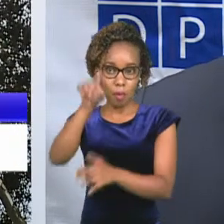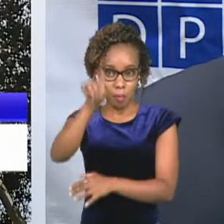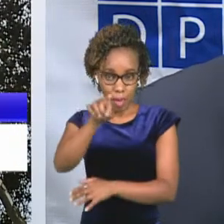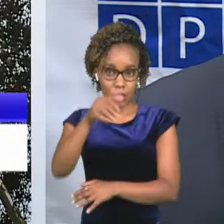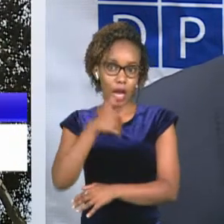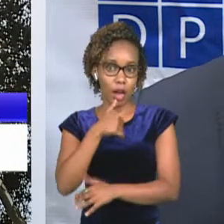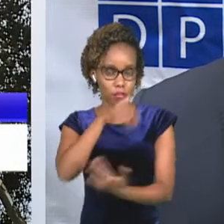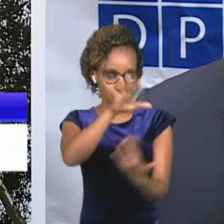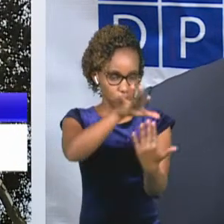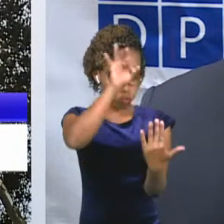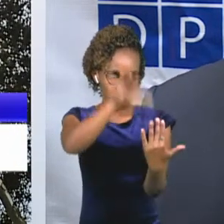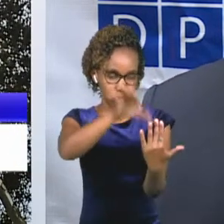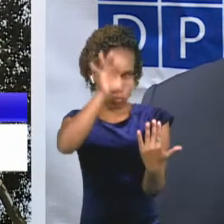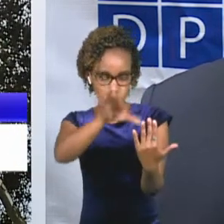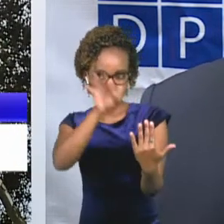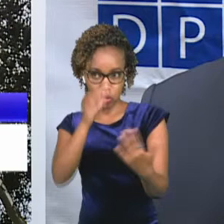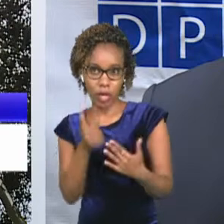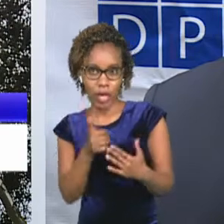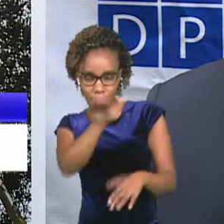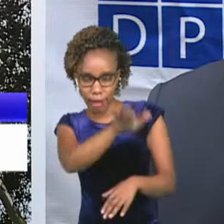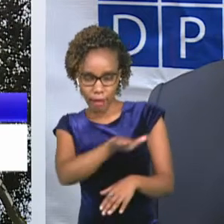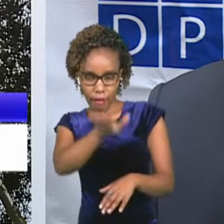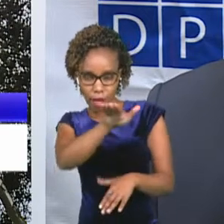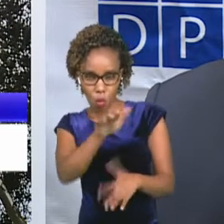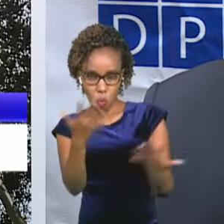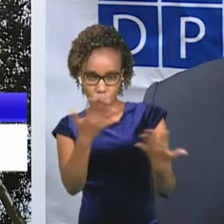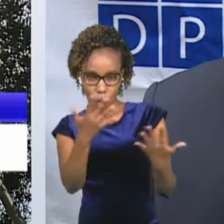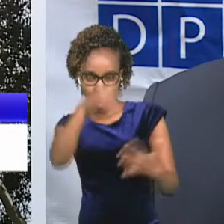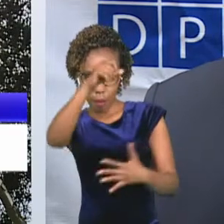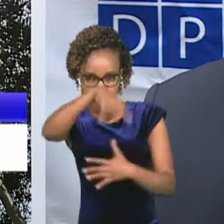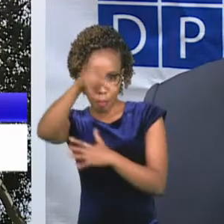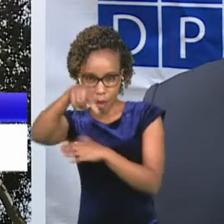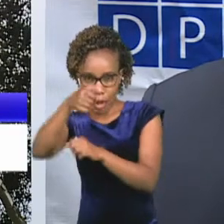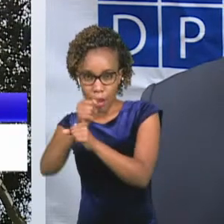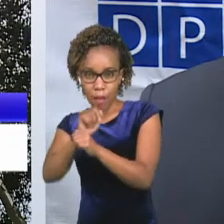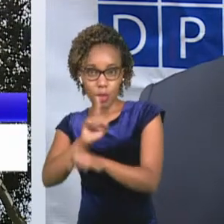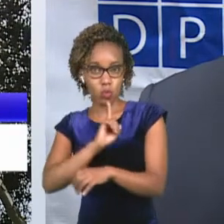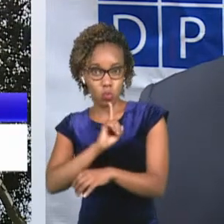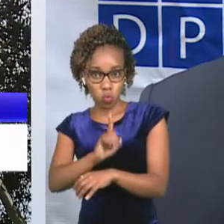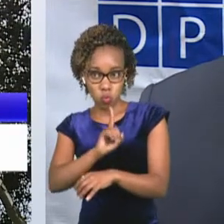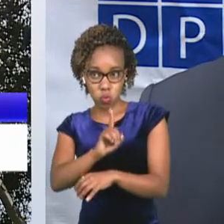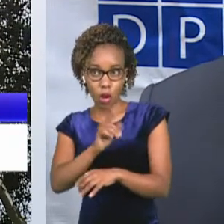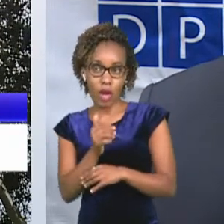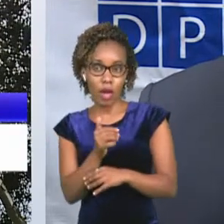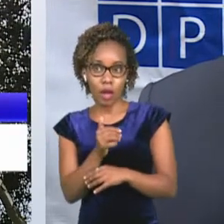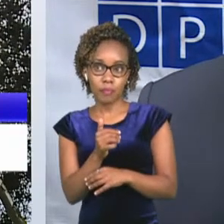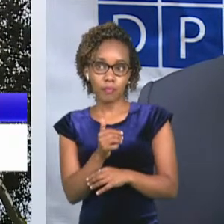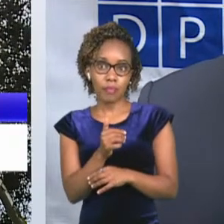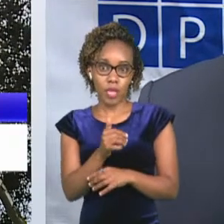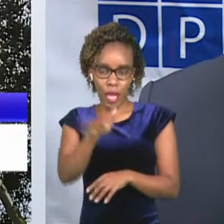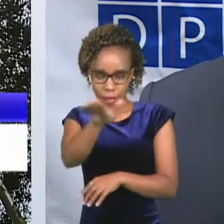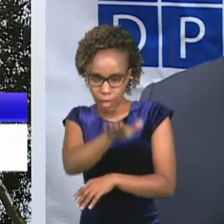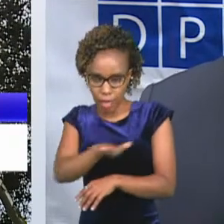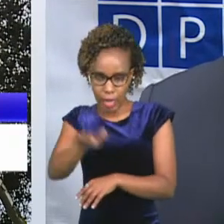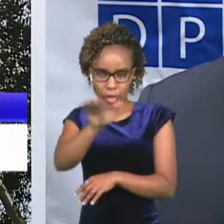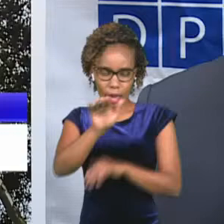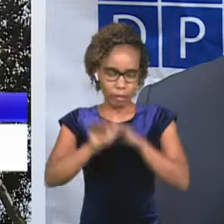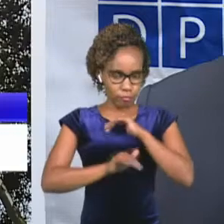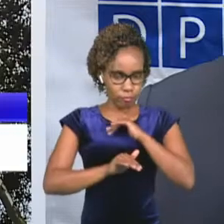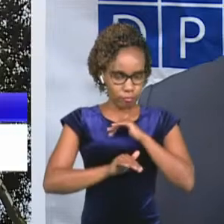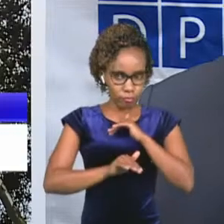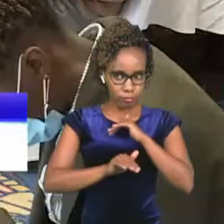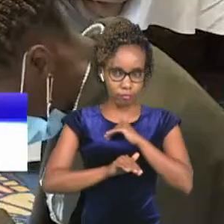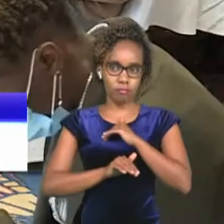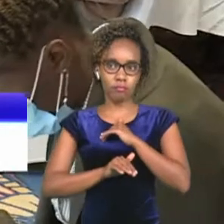mapping of sites and making sure that there is a matching of the species to